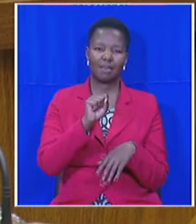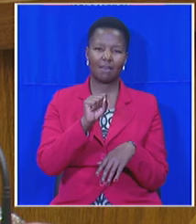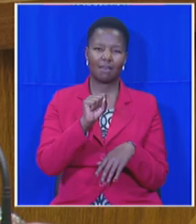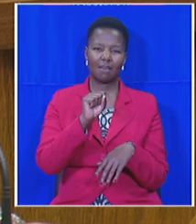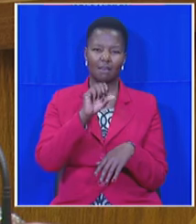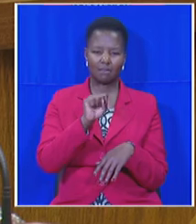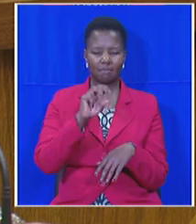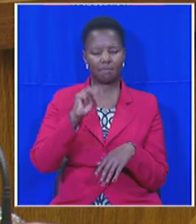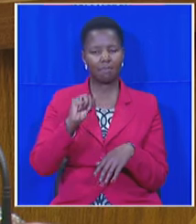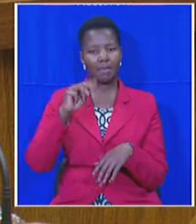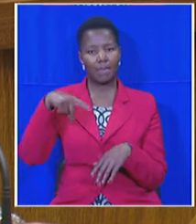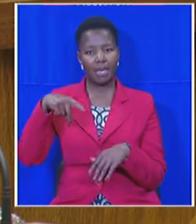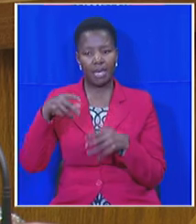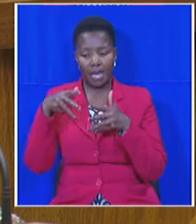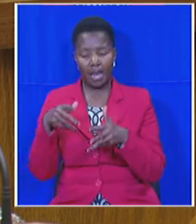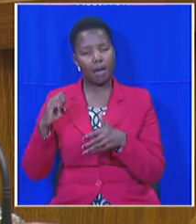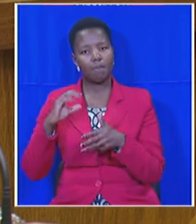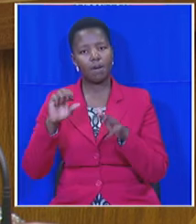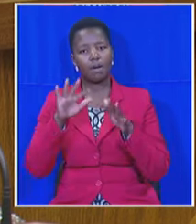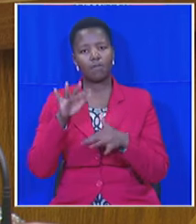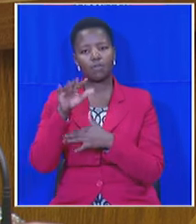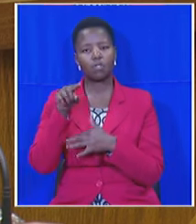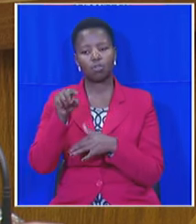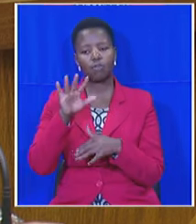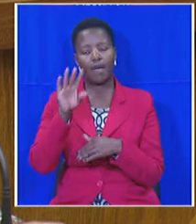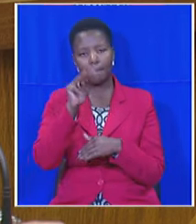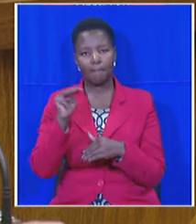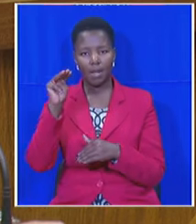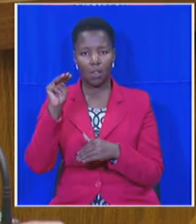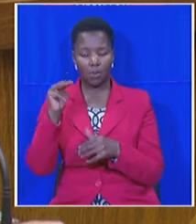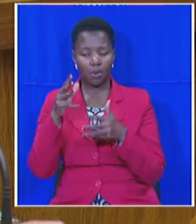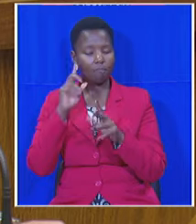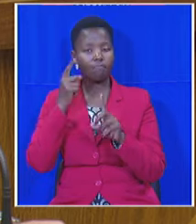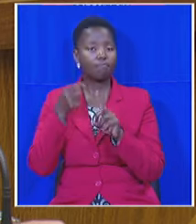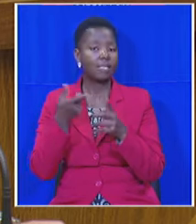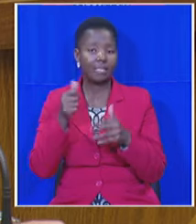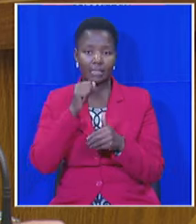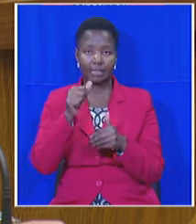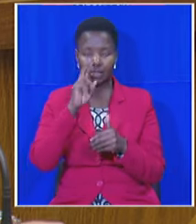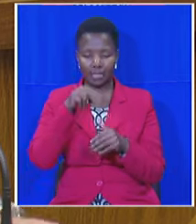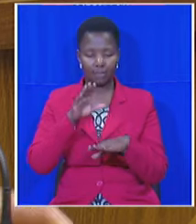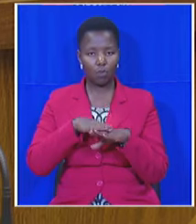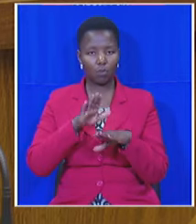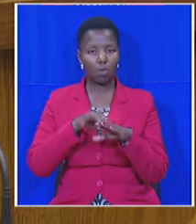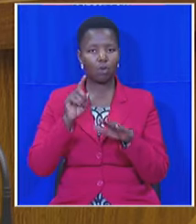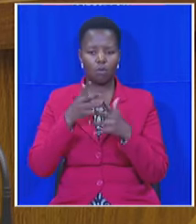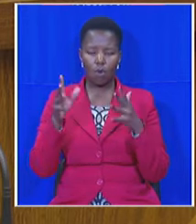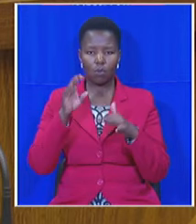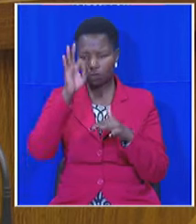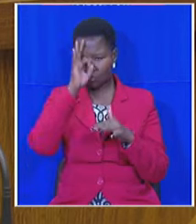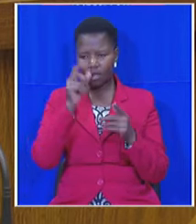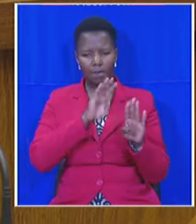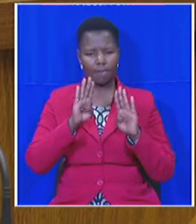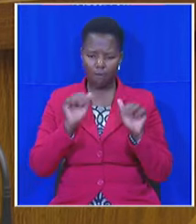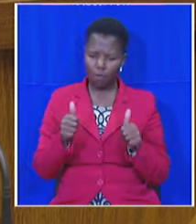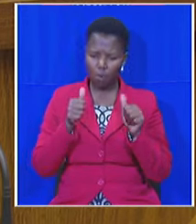of 15.5 million over the medium term's ultimate goal is to increase the number of disciplinary and criminal convictions secured by the